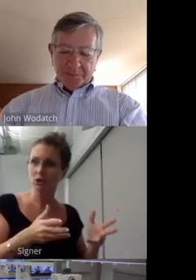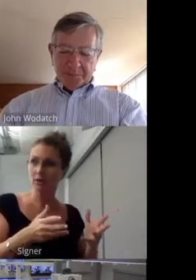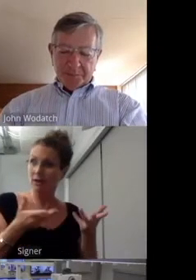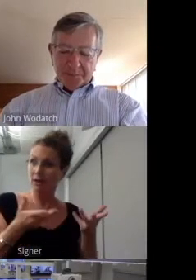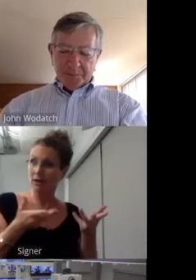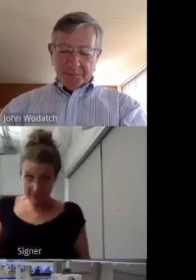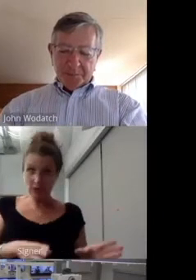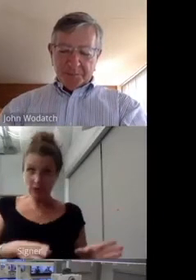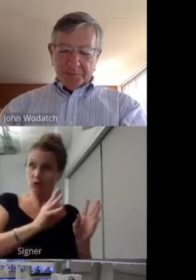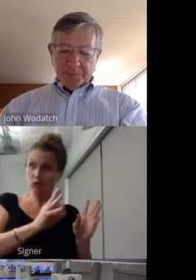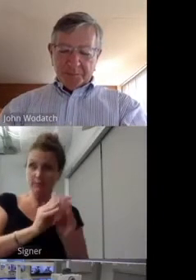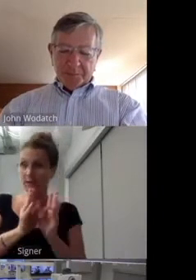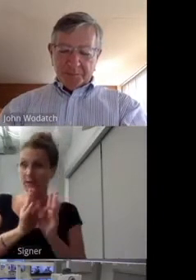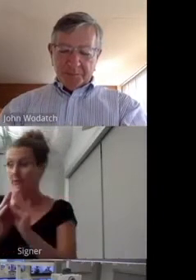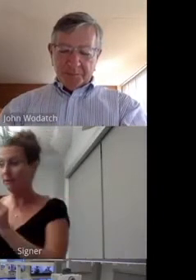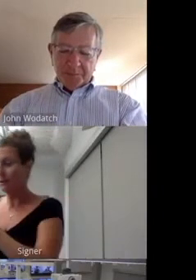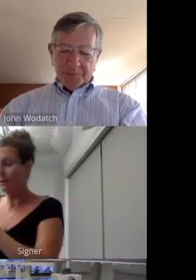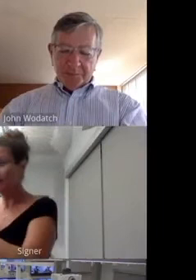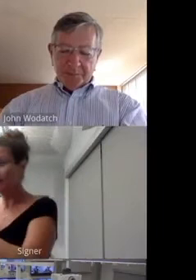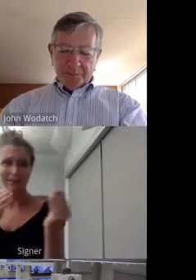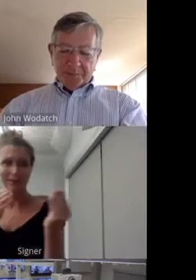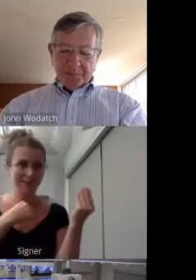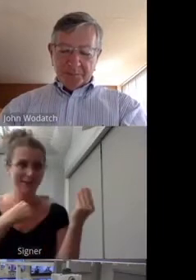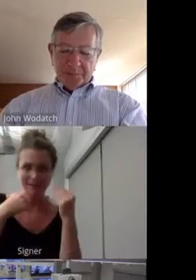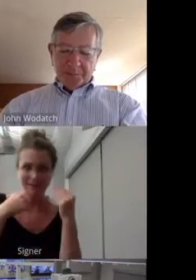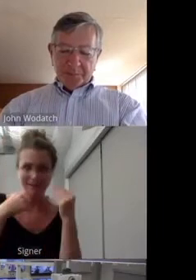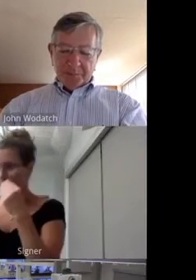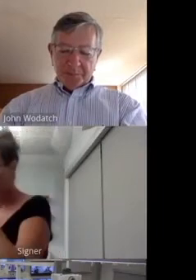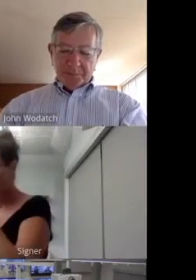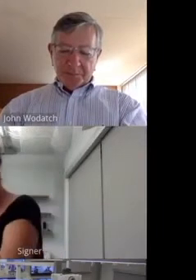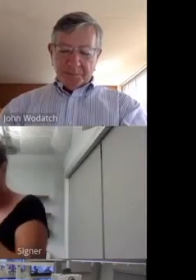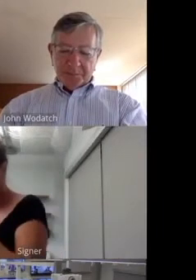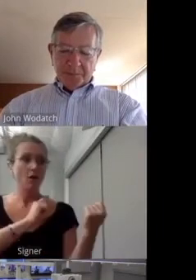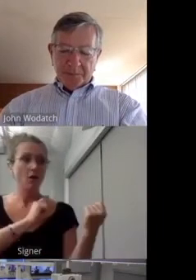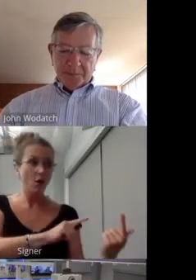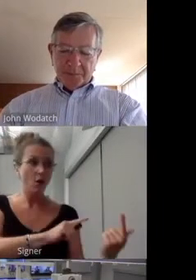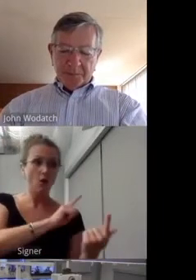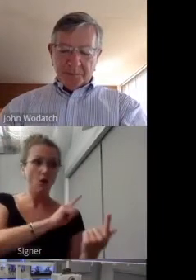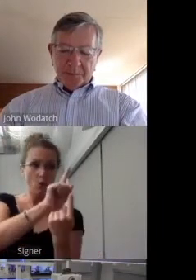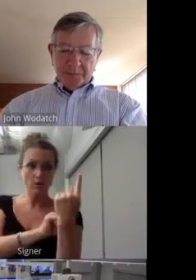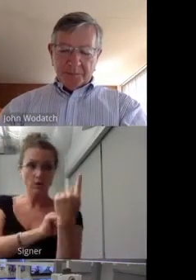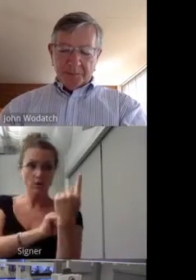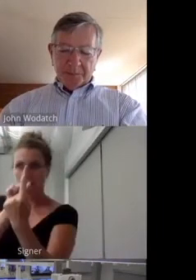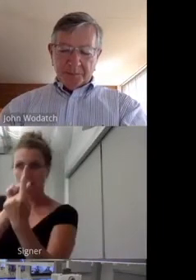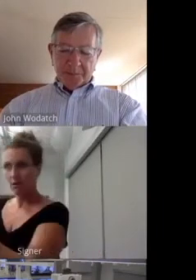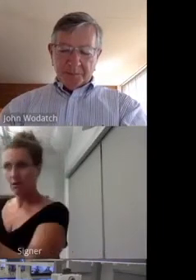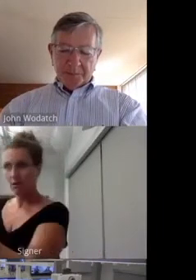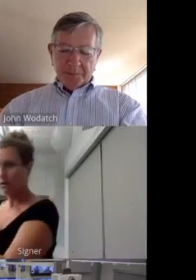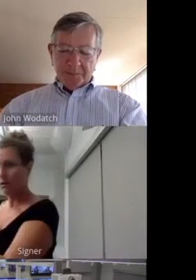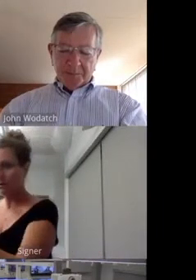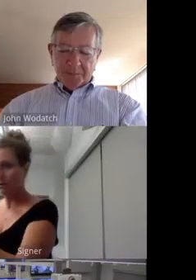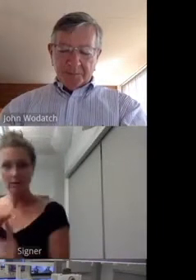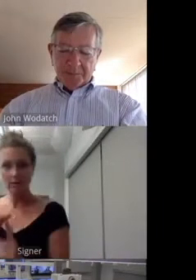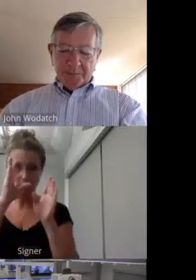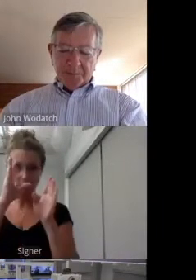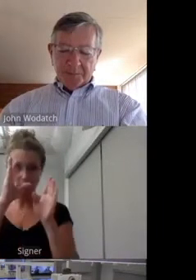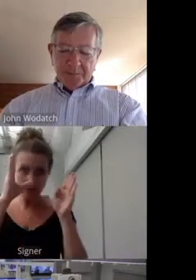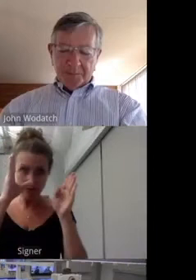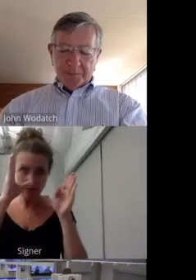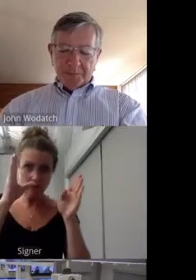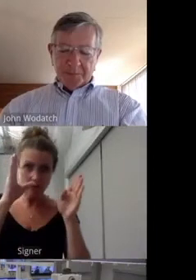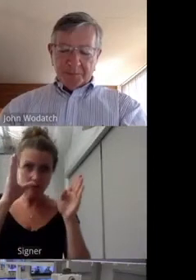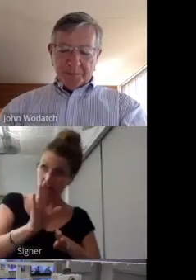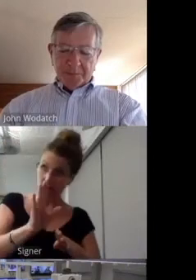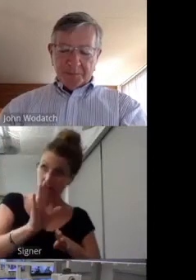this one-on-one special attention. And when you have people with the disability community and business telling a minister, all the ministers